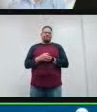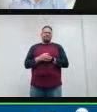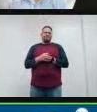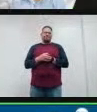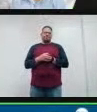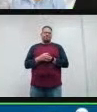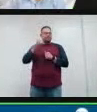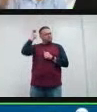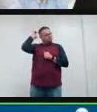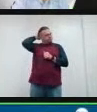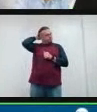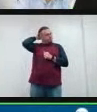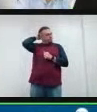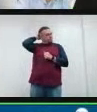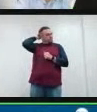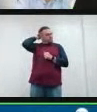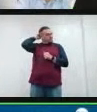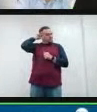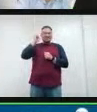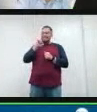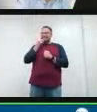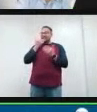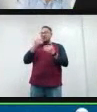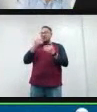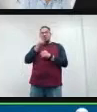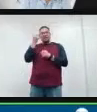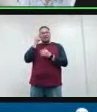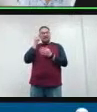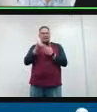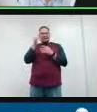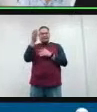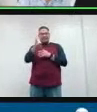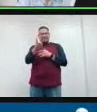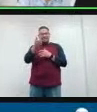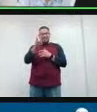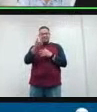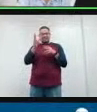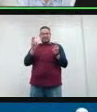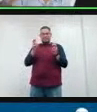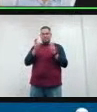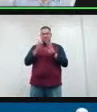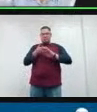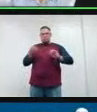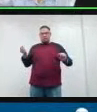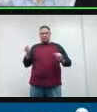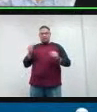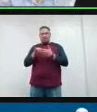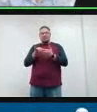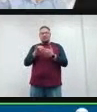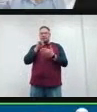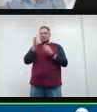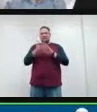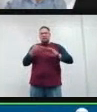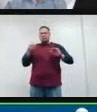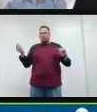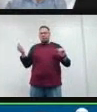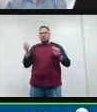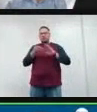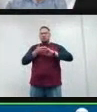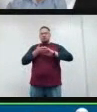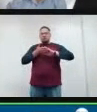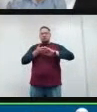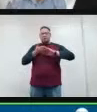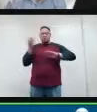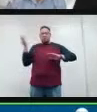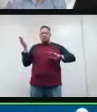Great, thanks for that, Satya. I don't think that this statement erodes any of that. It doesn't take away an individual board member's